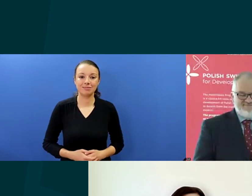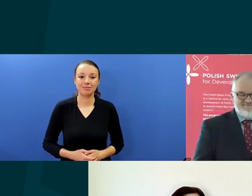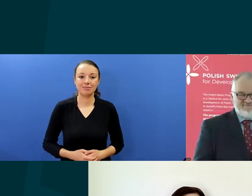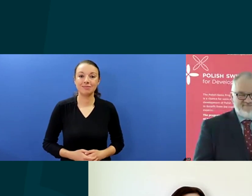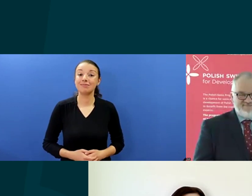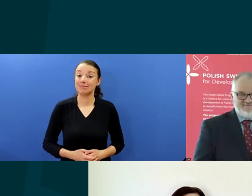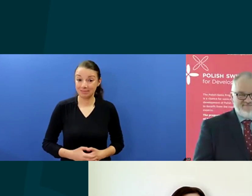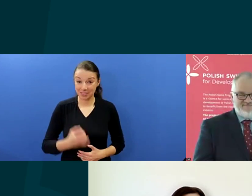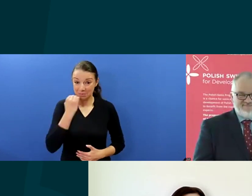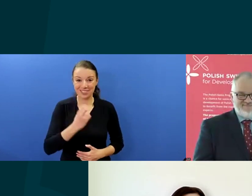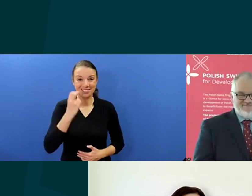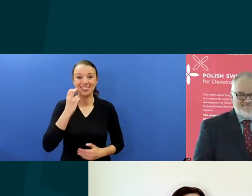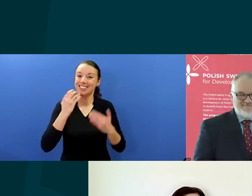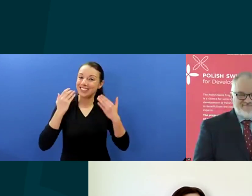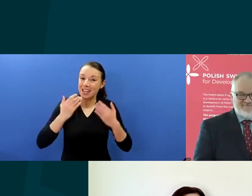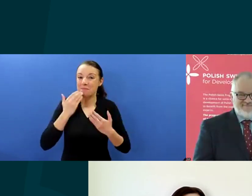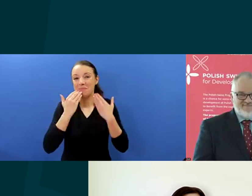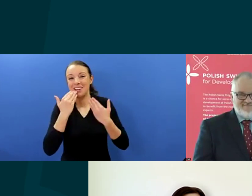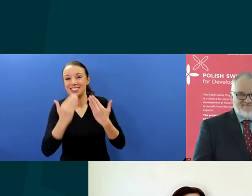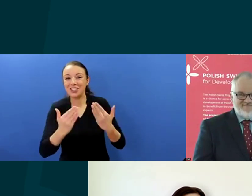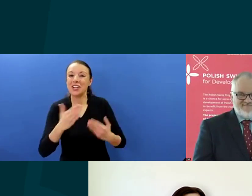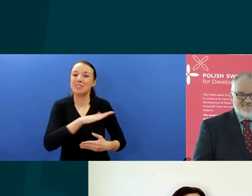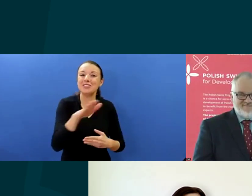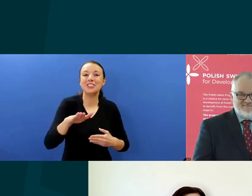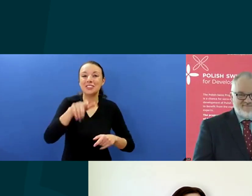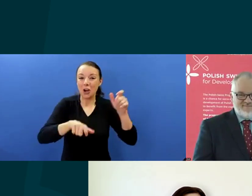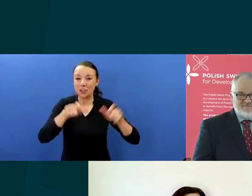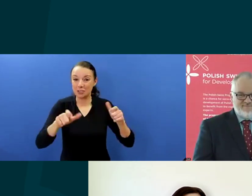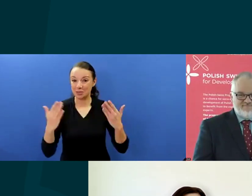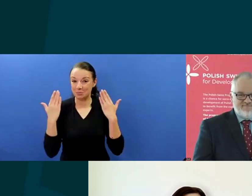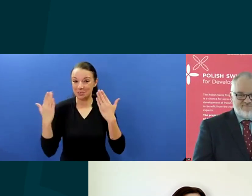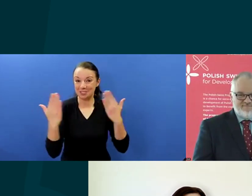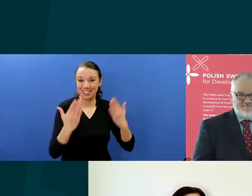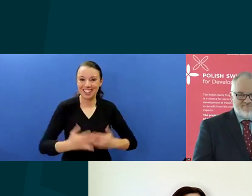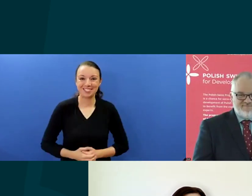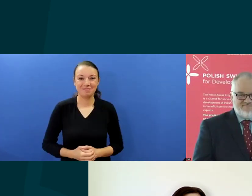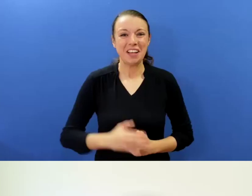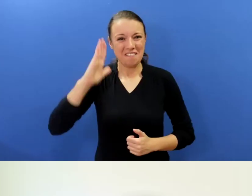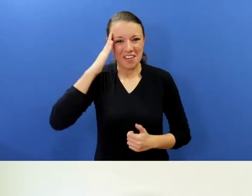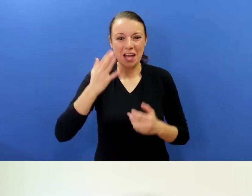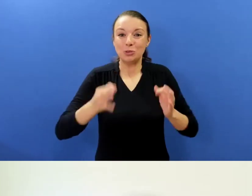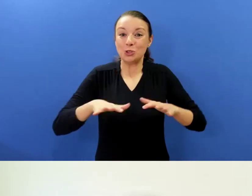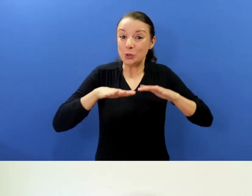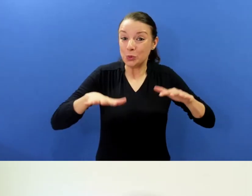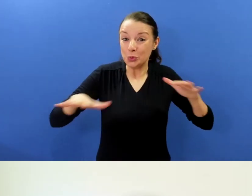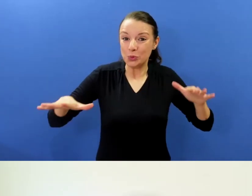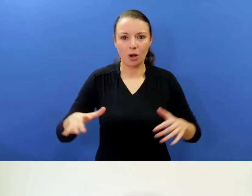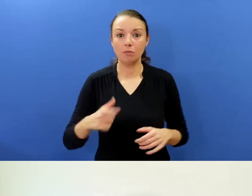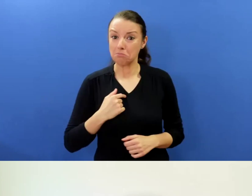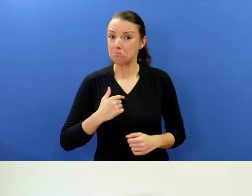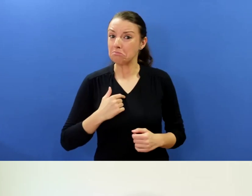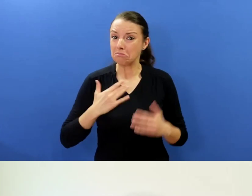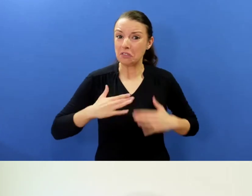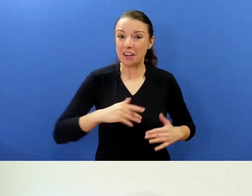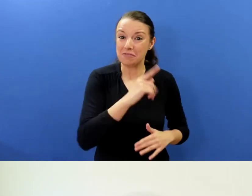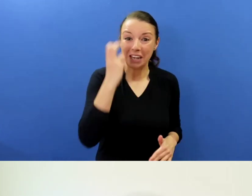Yes, without further ado, I believe that we can go on. Thank you very much for welcoming all the participants. We know it's quite many of them. We're